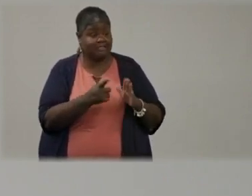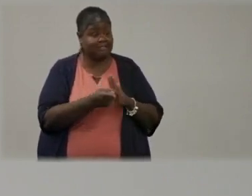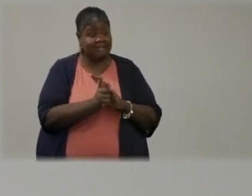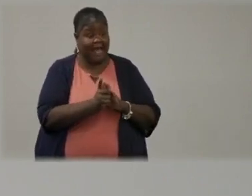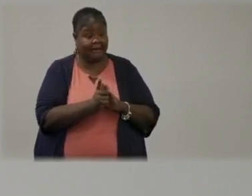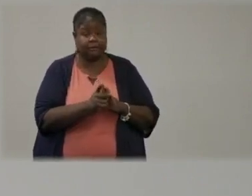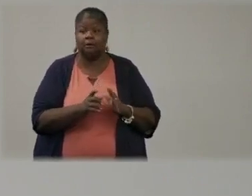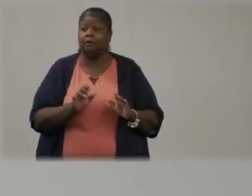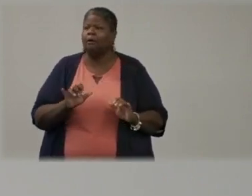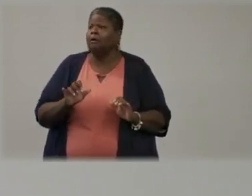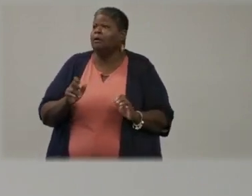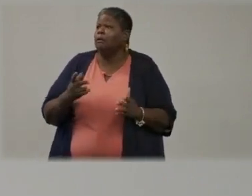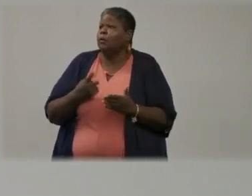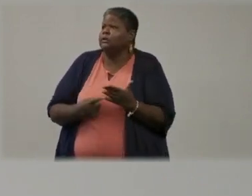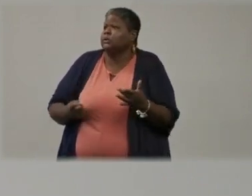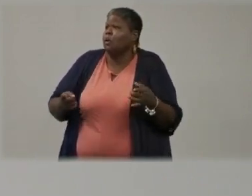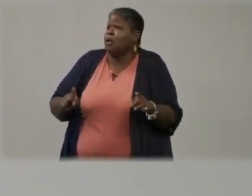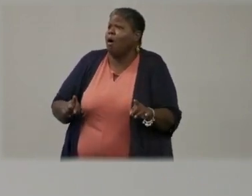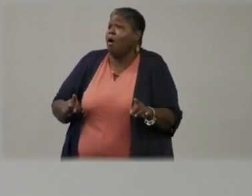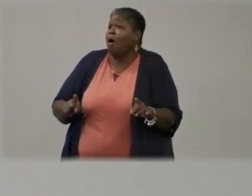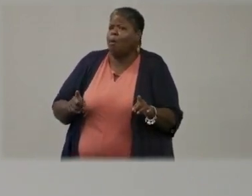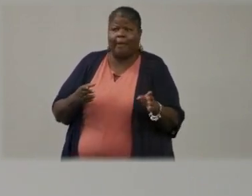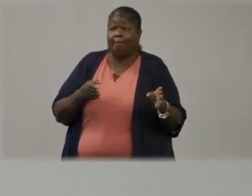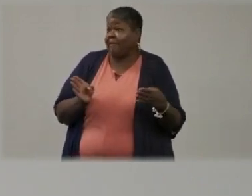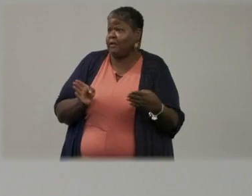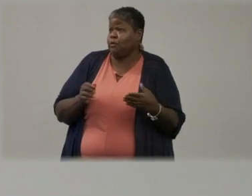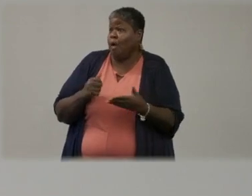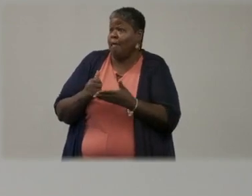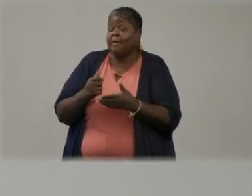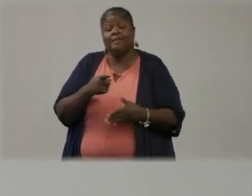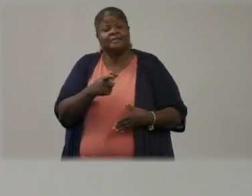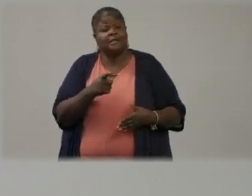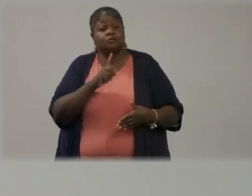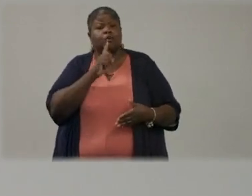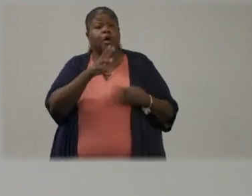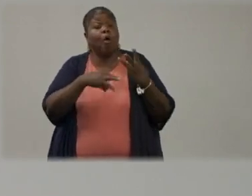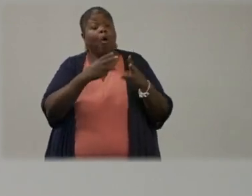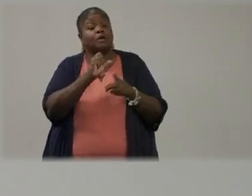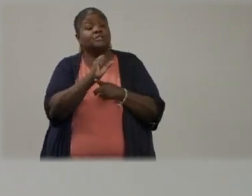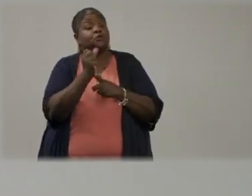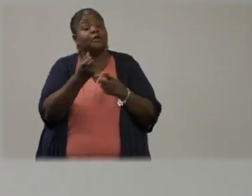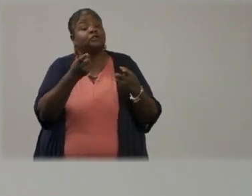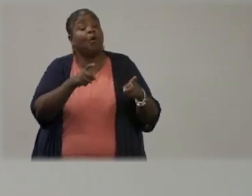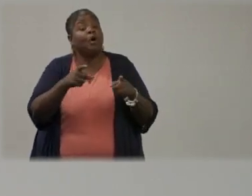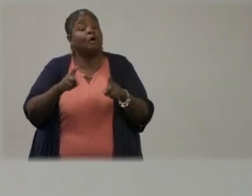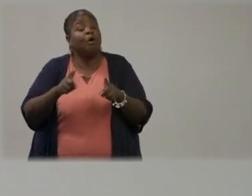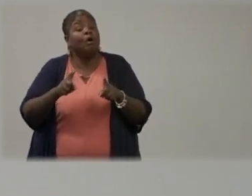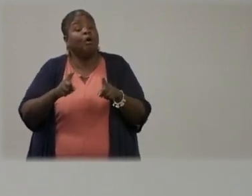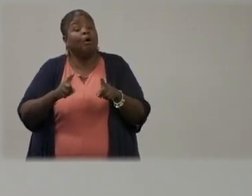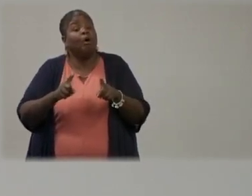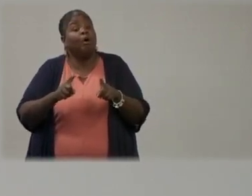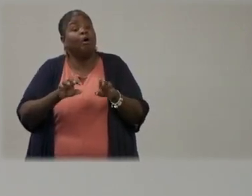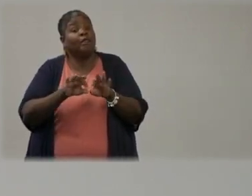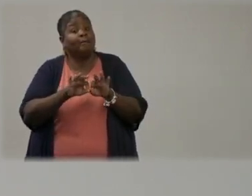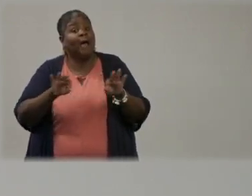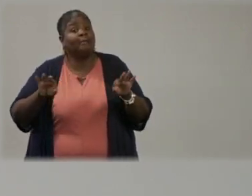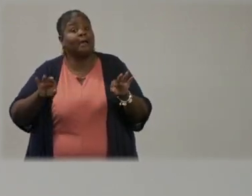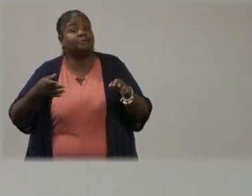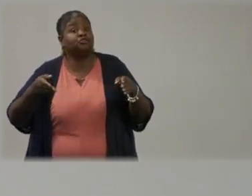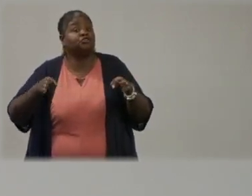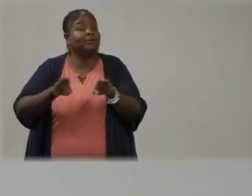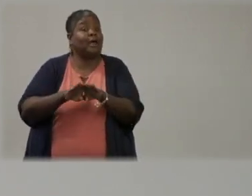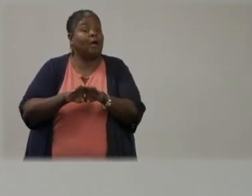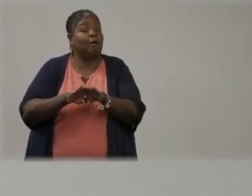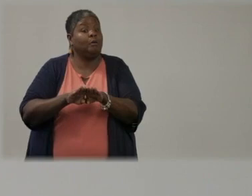And I said, "Okay, what's going on?" We pivot. And they said, "There's a real world situation going on. The Kinder Morgan pipeline has been shut